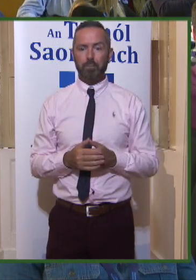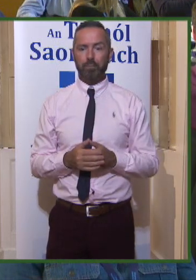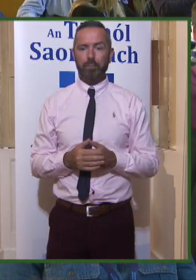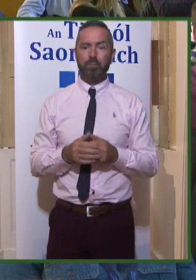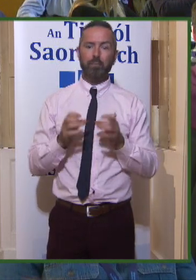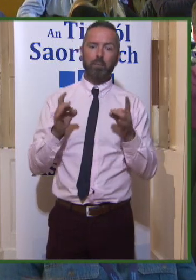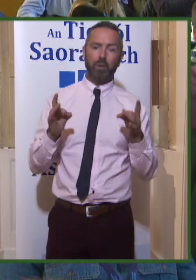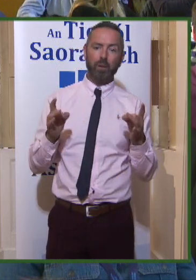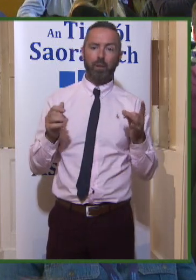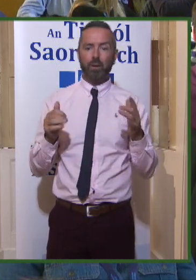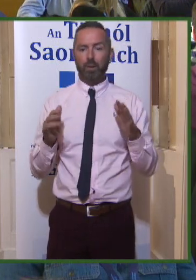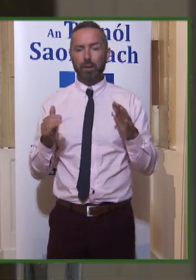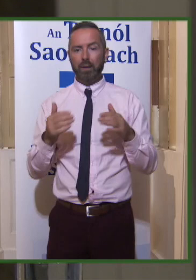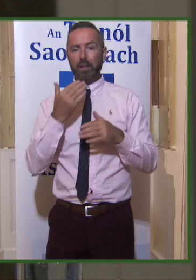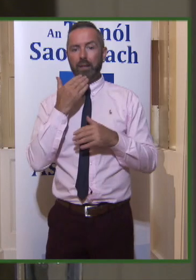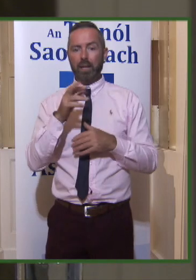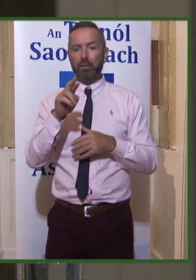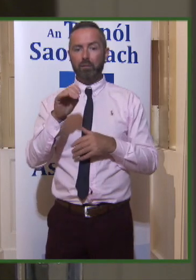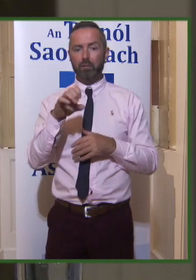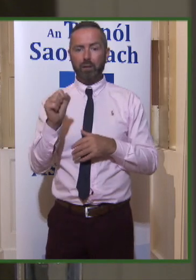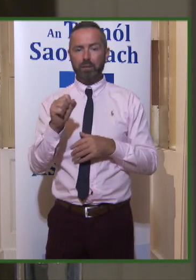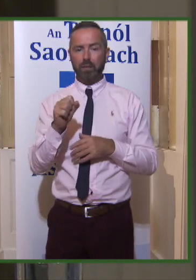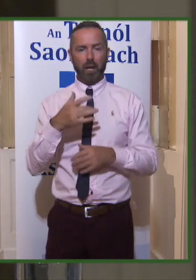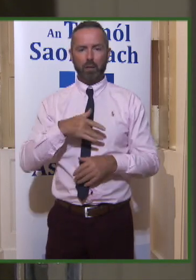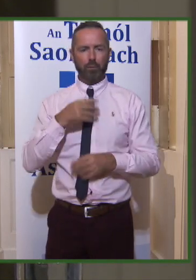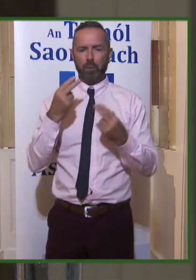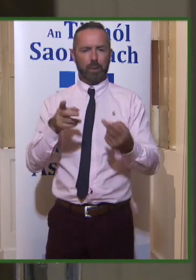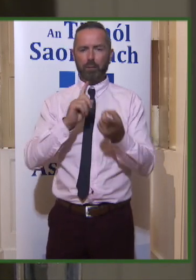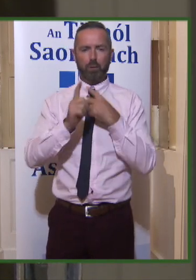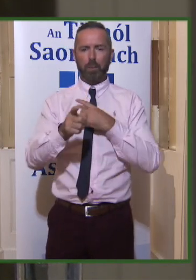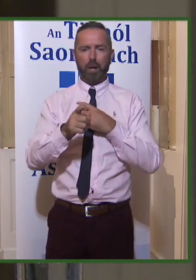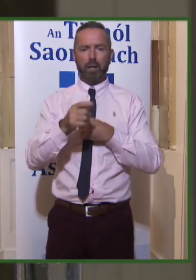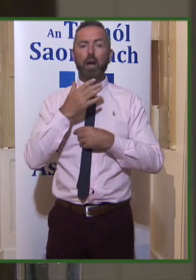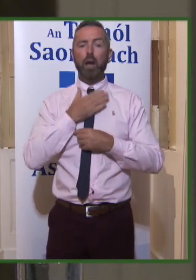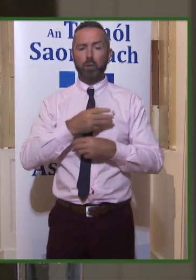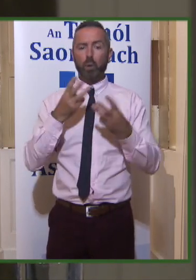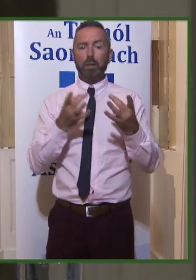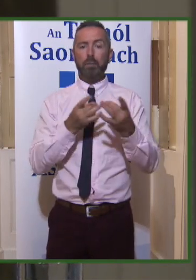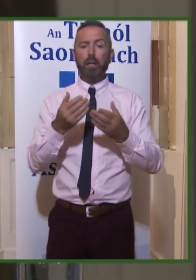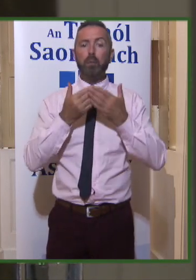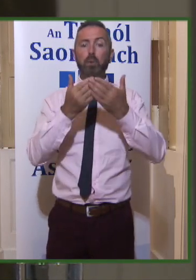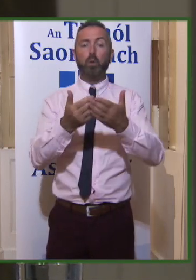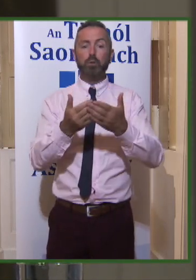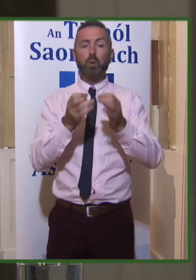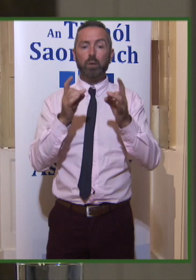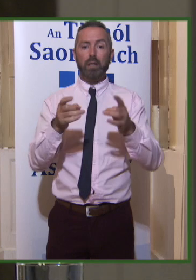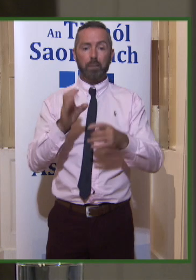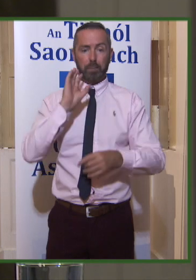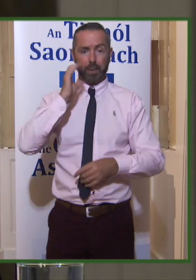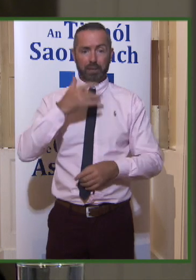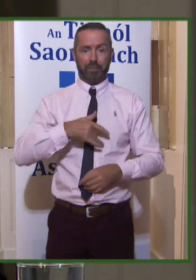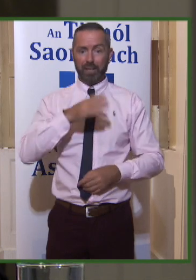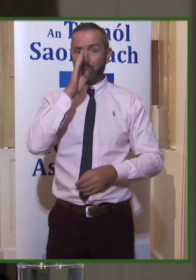And I don't think we need the right to reply, because I'm just going to make a proposal. Is that it's quite straightforward. It's